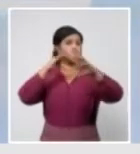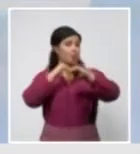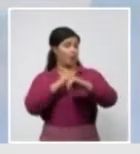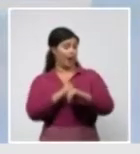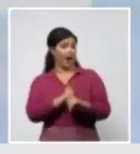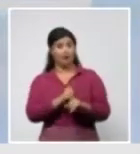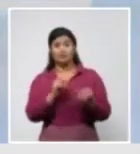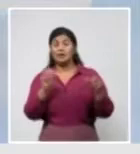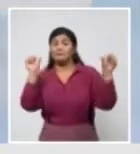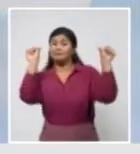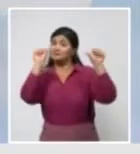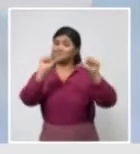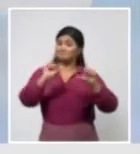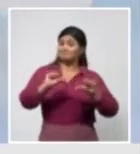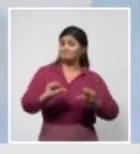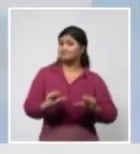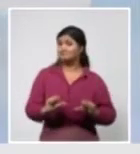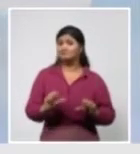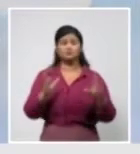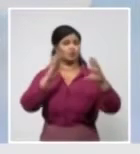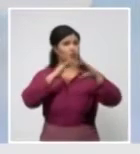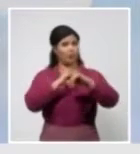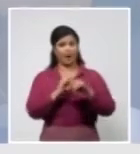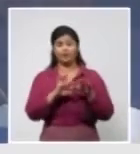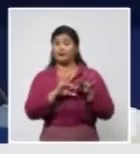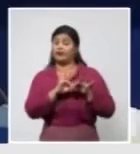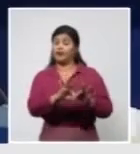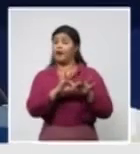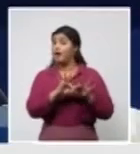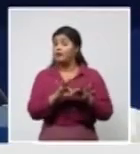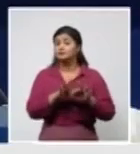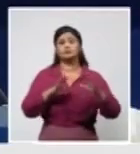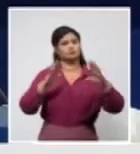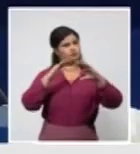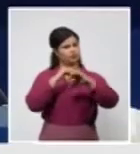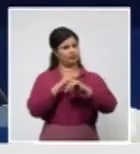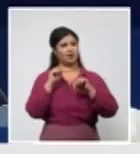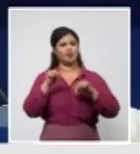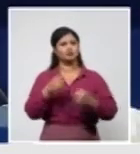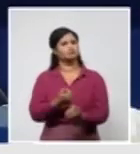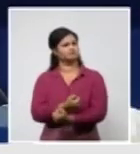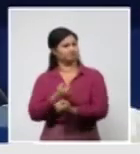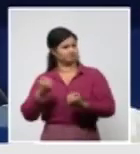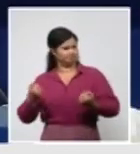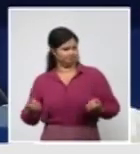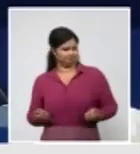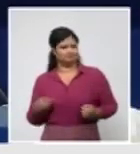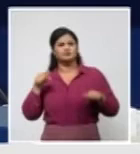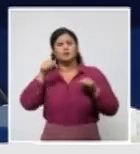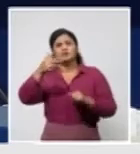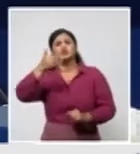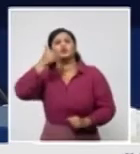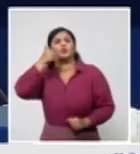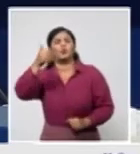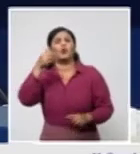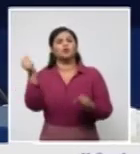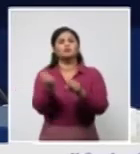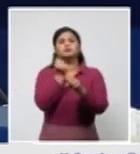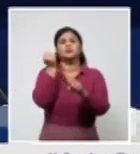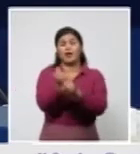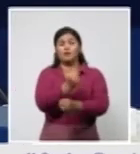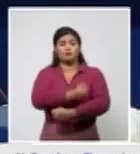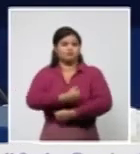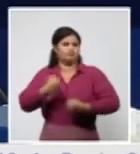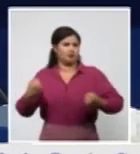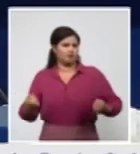2,532 total confirmed cases in the country, 92 are active hospitalized cases, and all of which